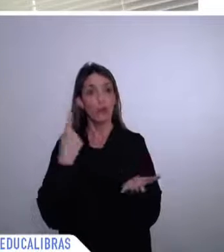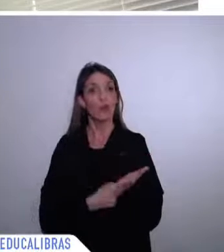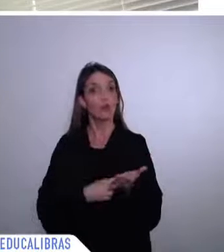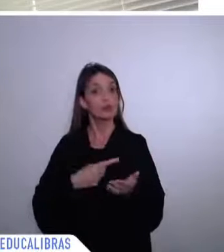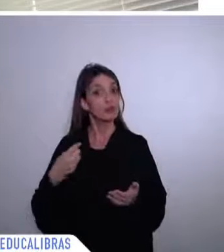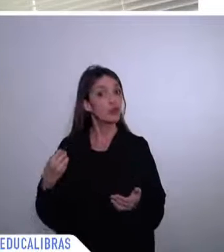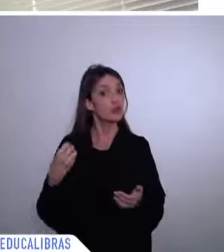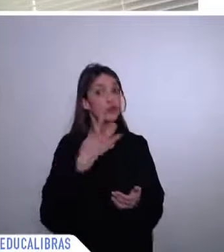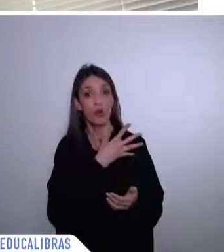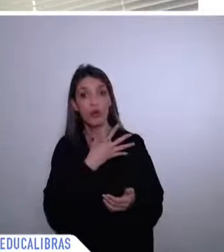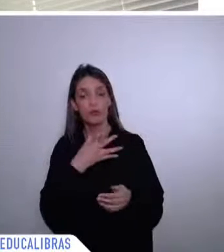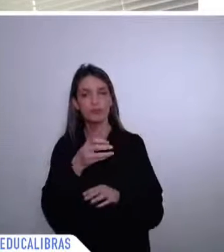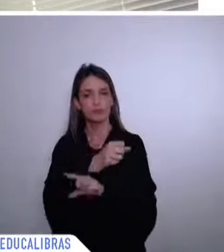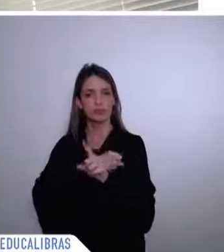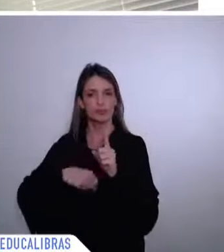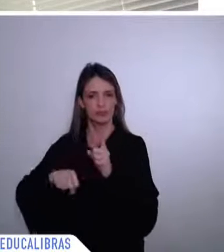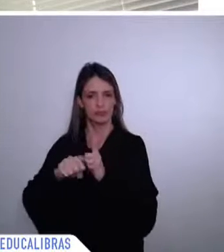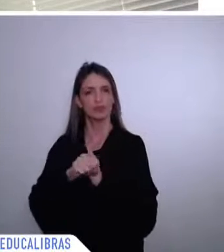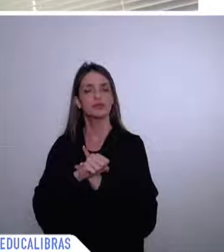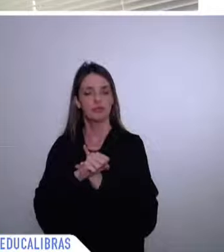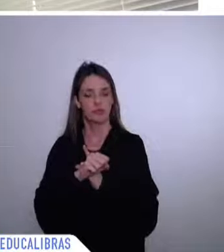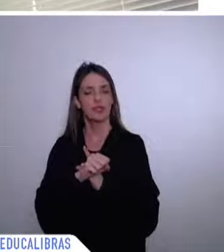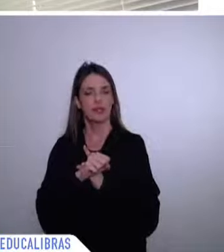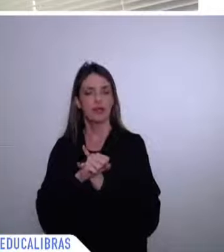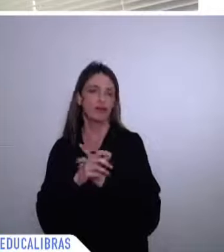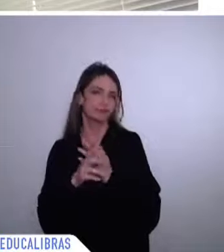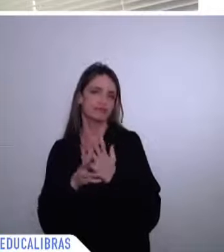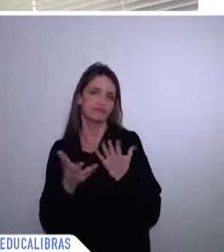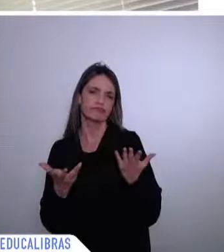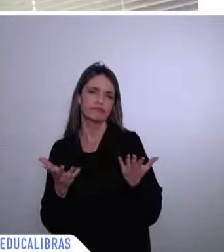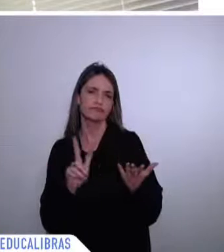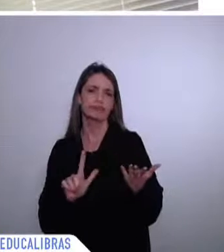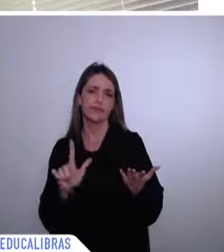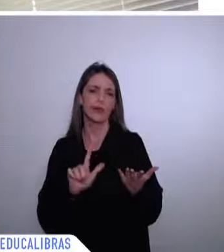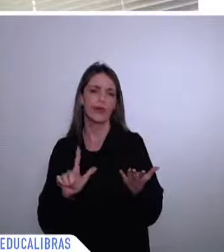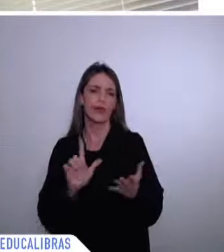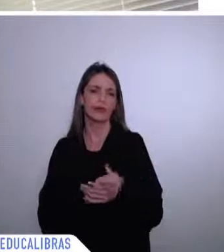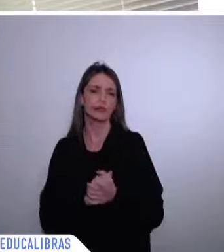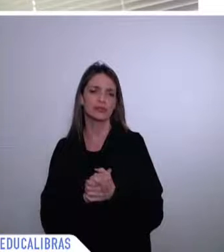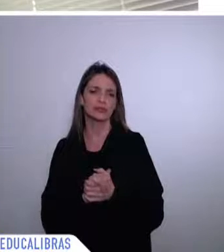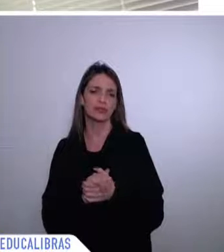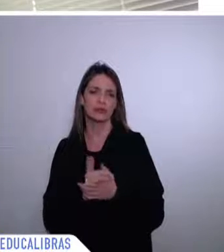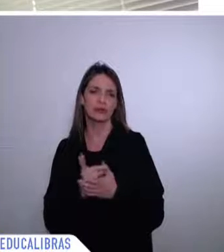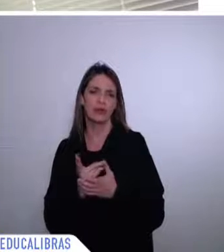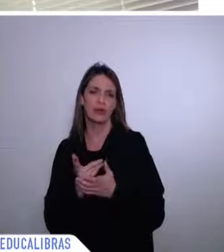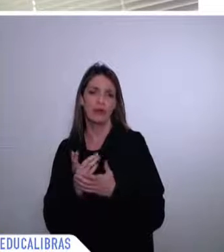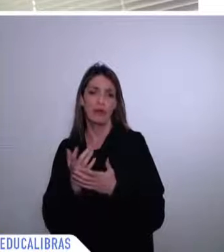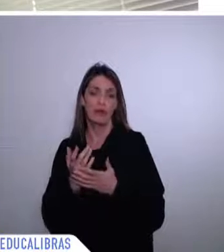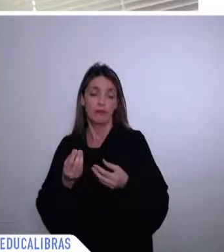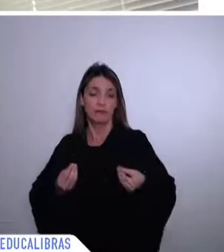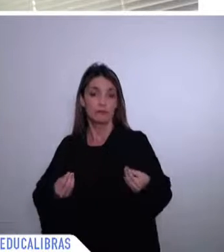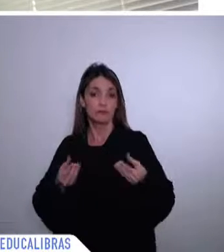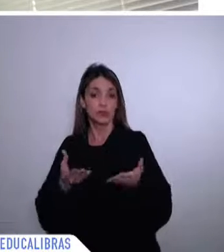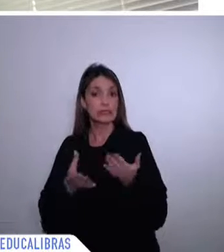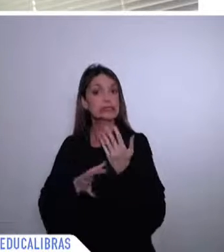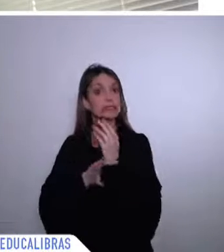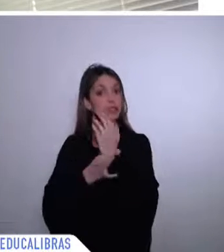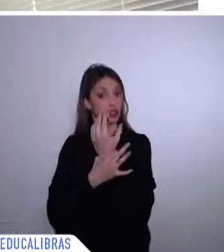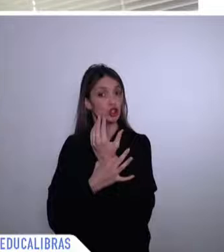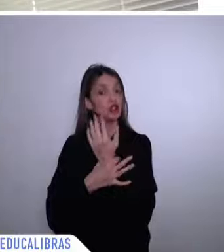new agreement, a new social agreement. And this, of course,